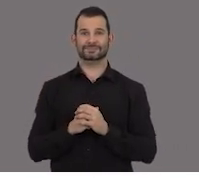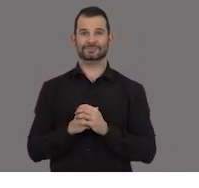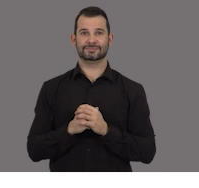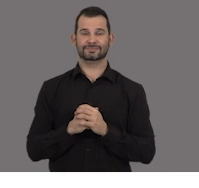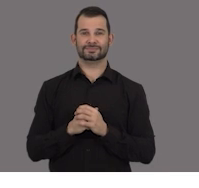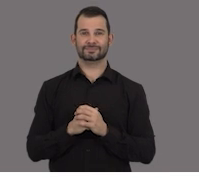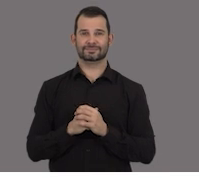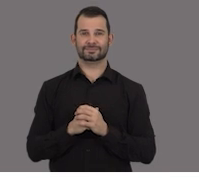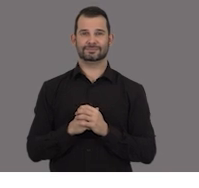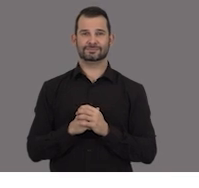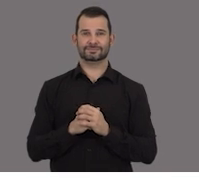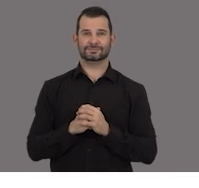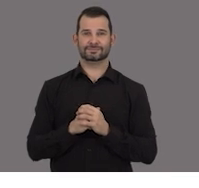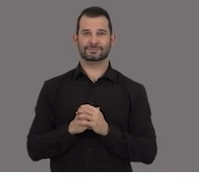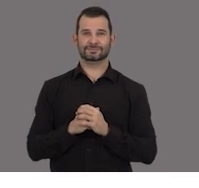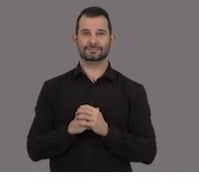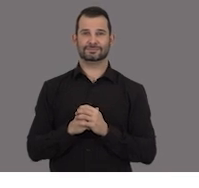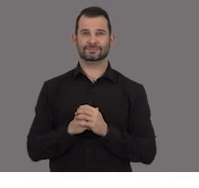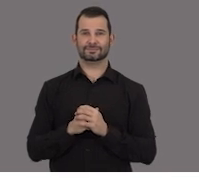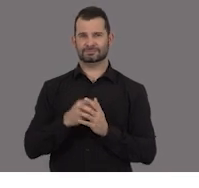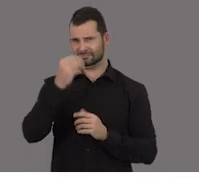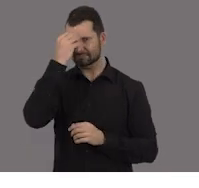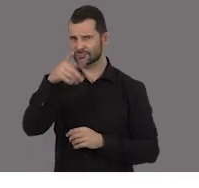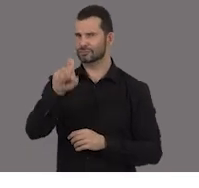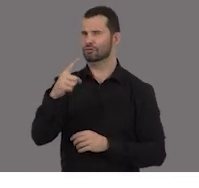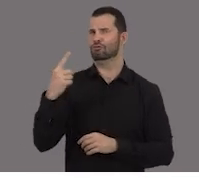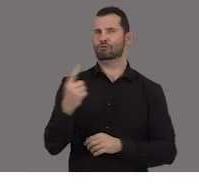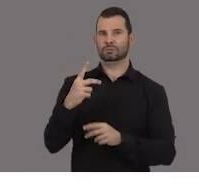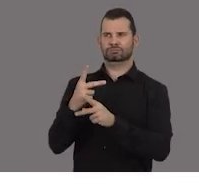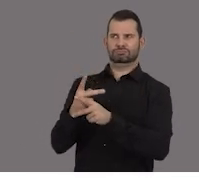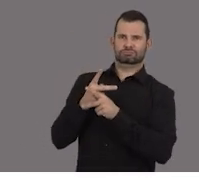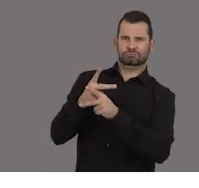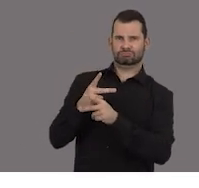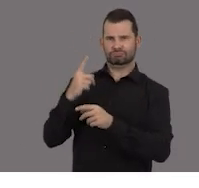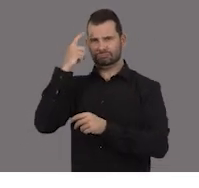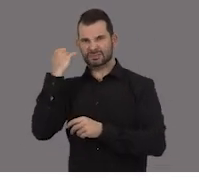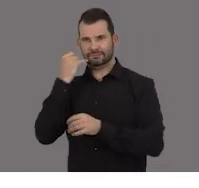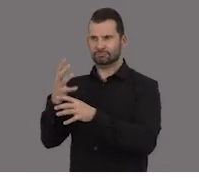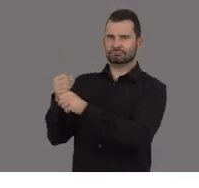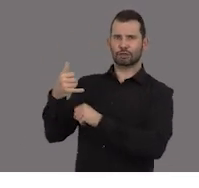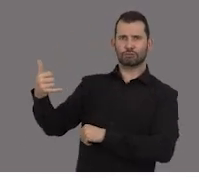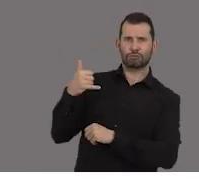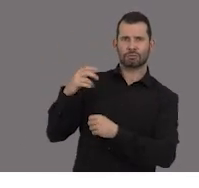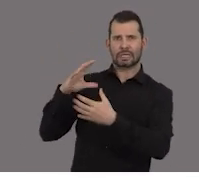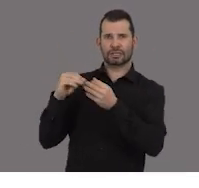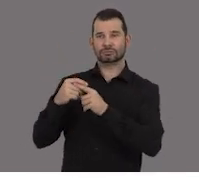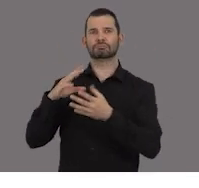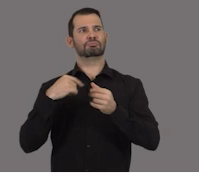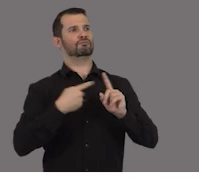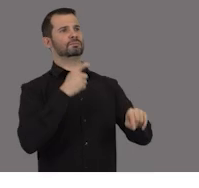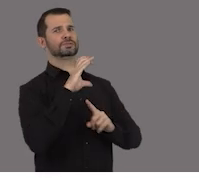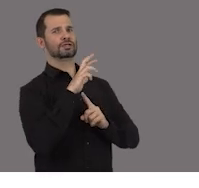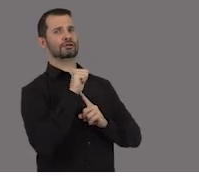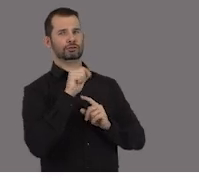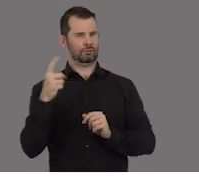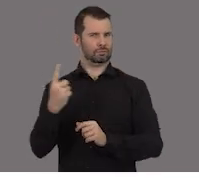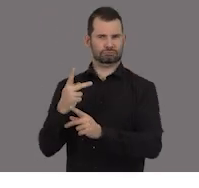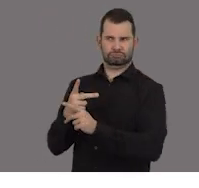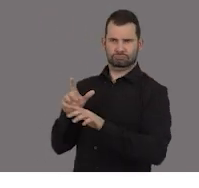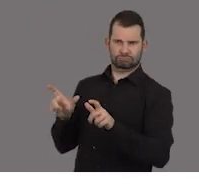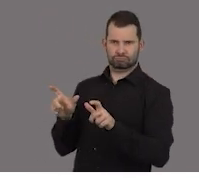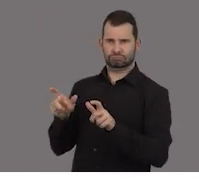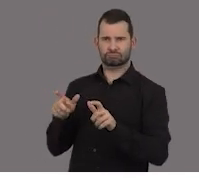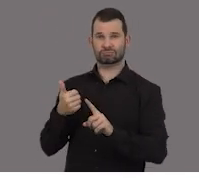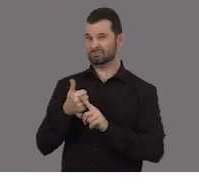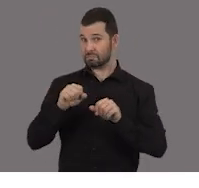canada.ca/learn-about-taxes. You should always be cautious if you receive calls or messages that claim to be from the CRA. It